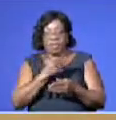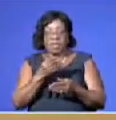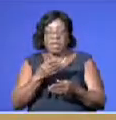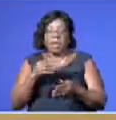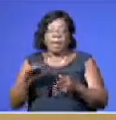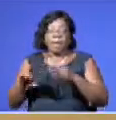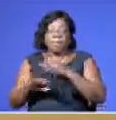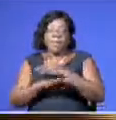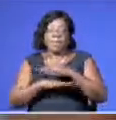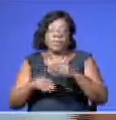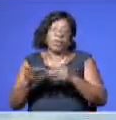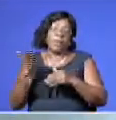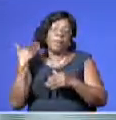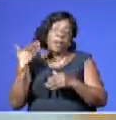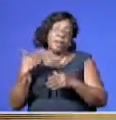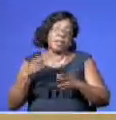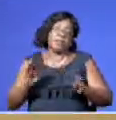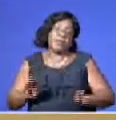and behavior, that